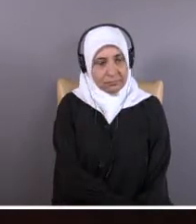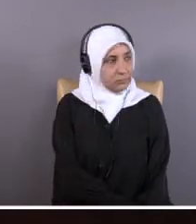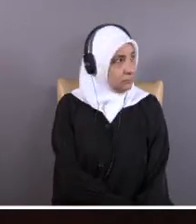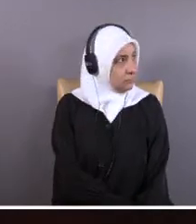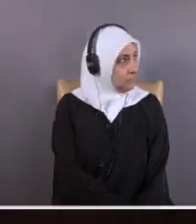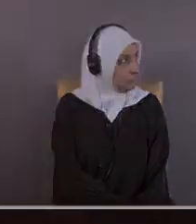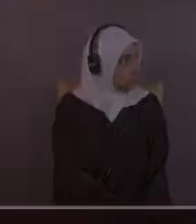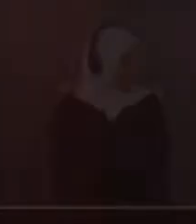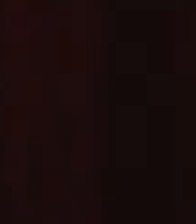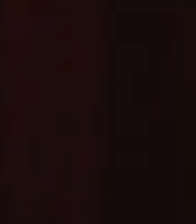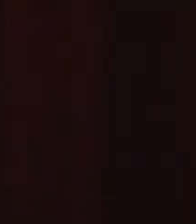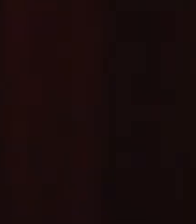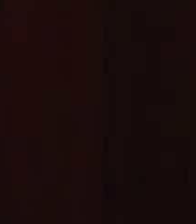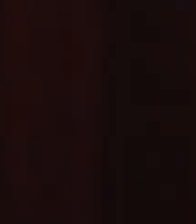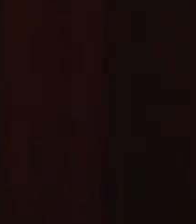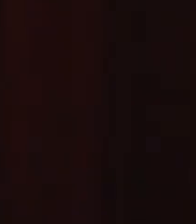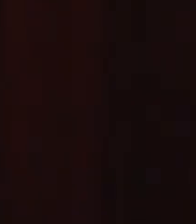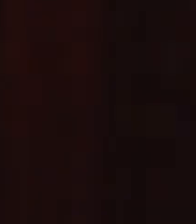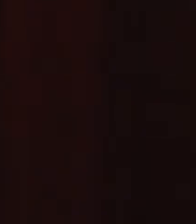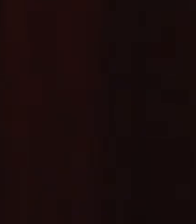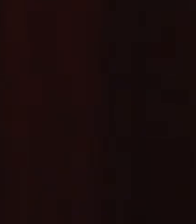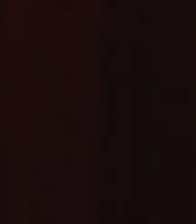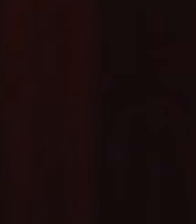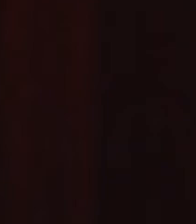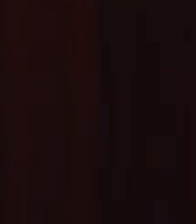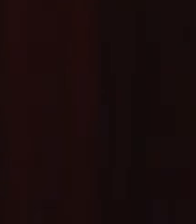John said, Nathan, Johnny, ya si.